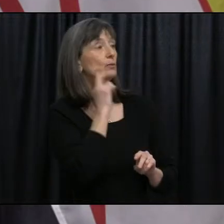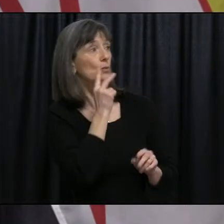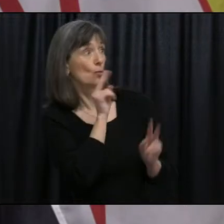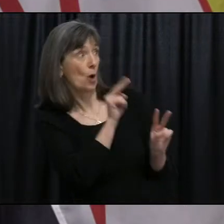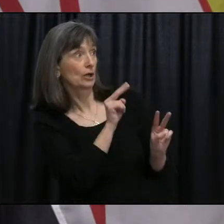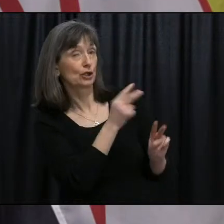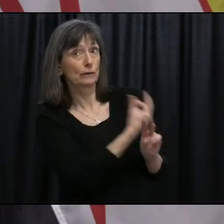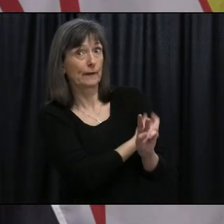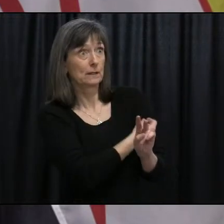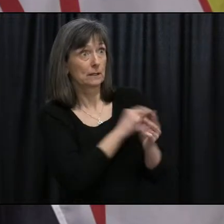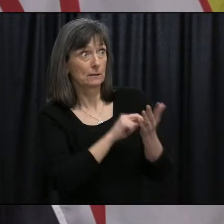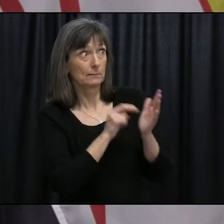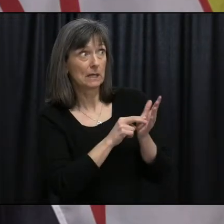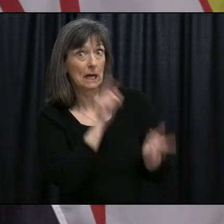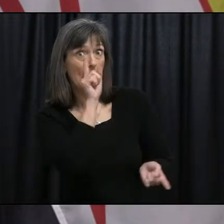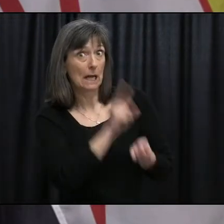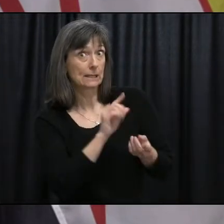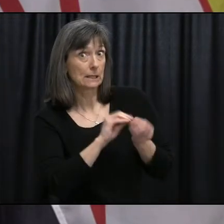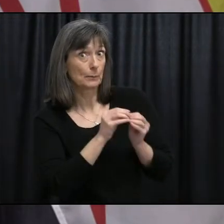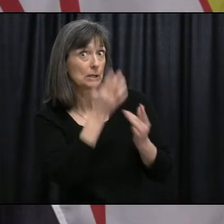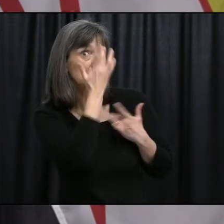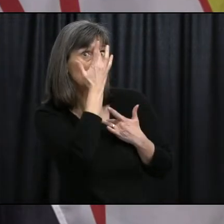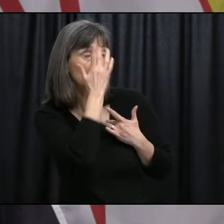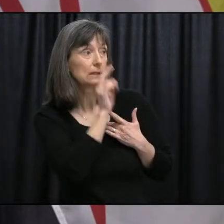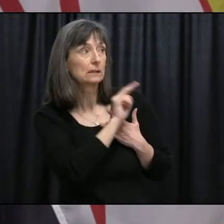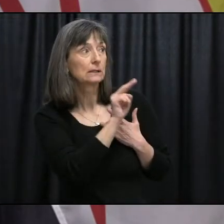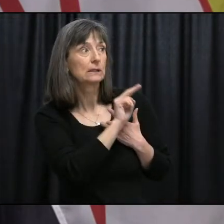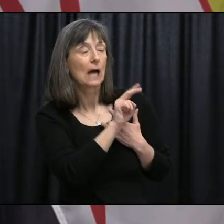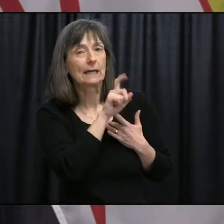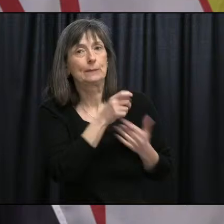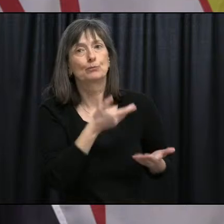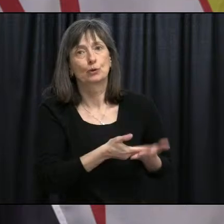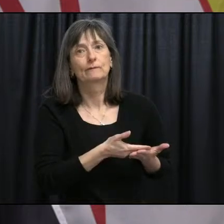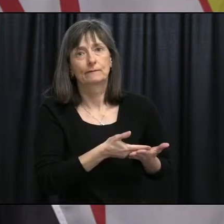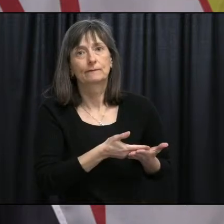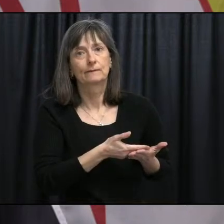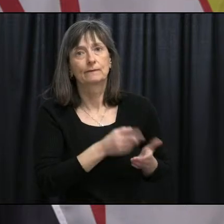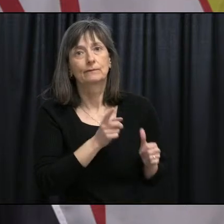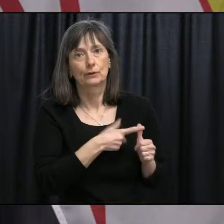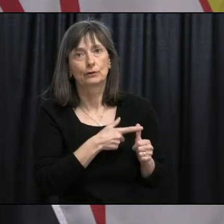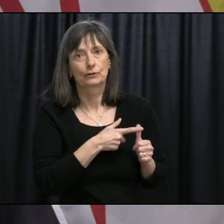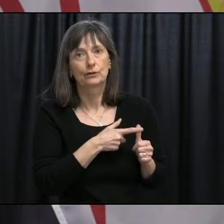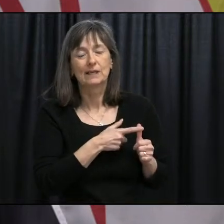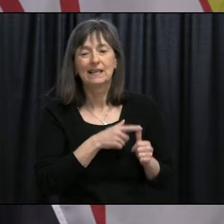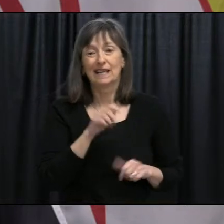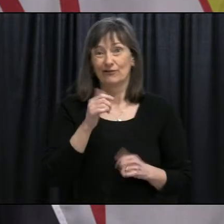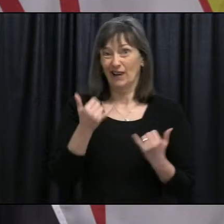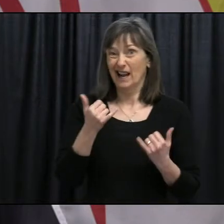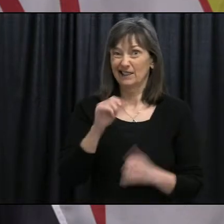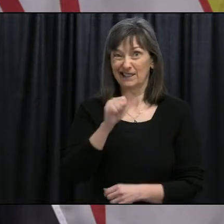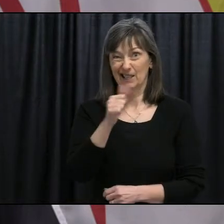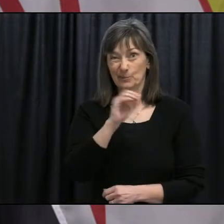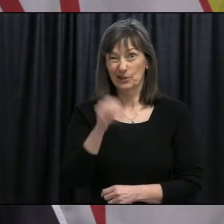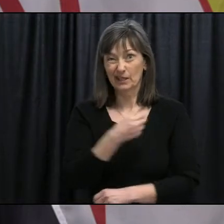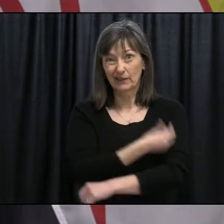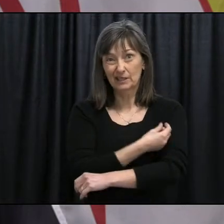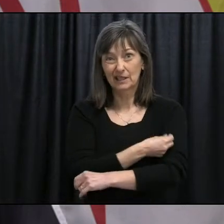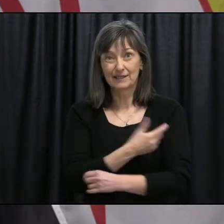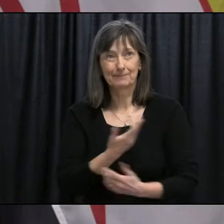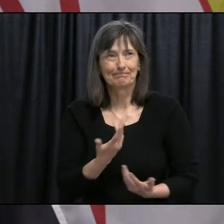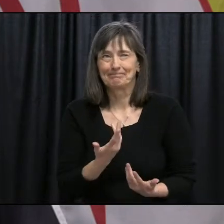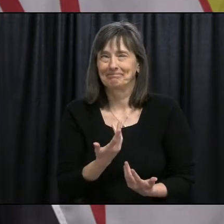But that's information that we won't have until we start to see more people vaccinated. And with 10% vaccinated right now, that's not